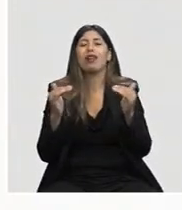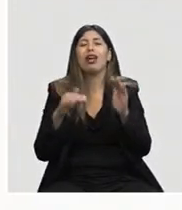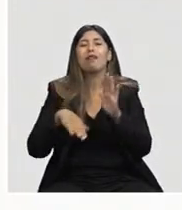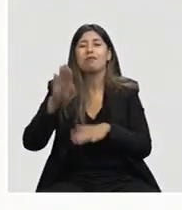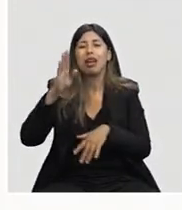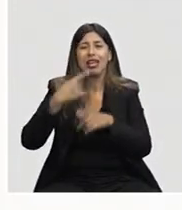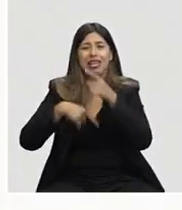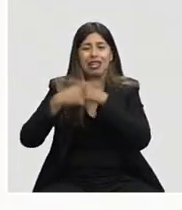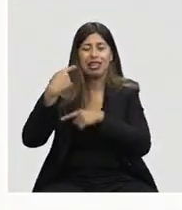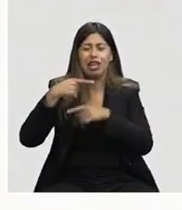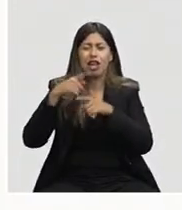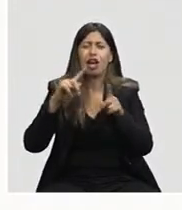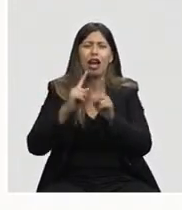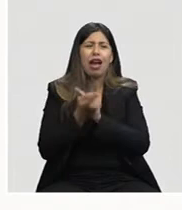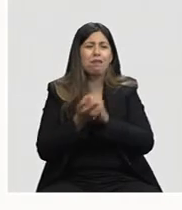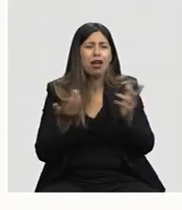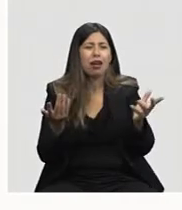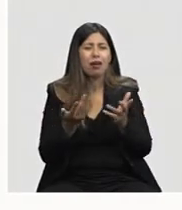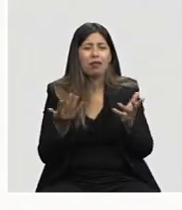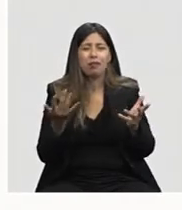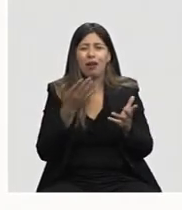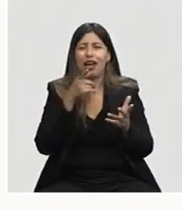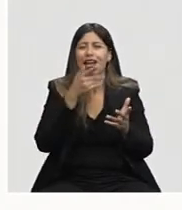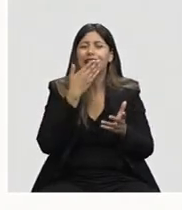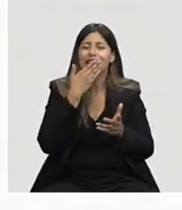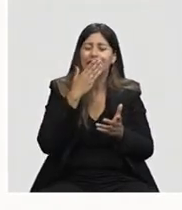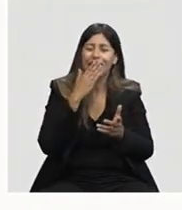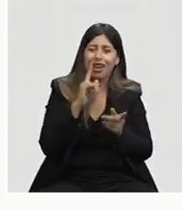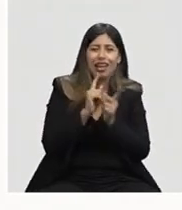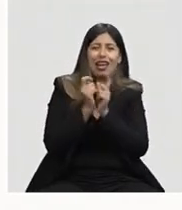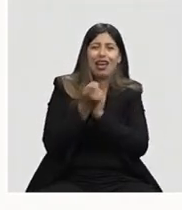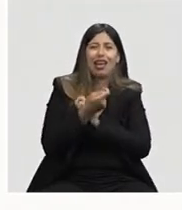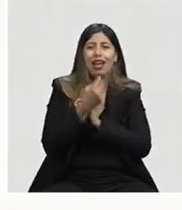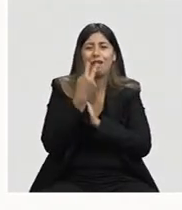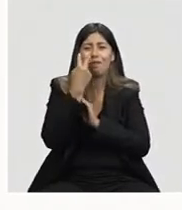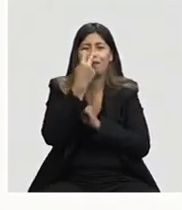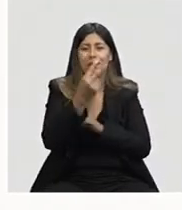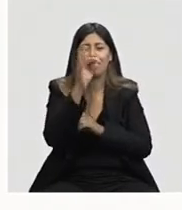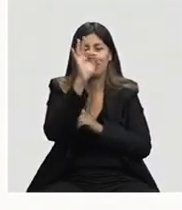and our role in it, shifting our attention from things that affect the present moment